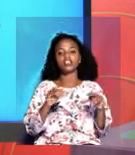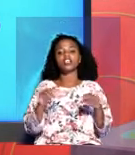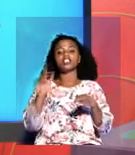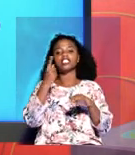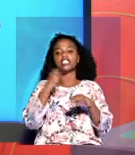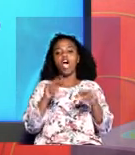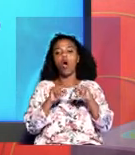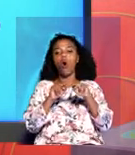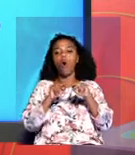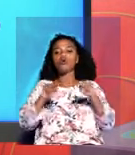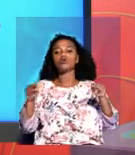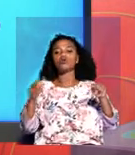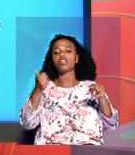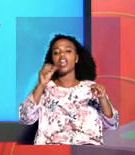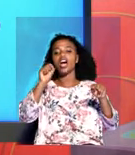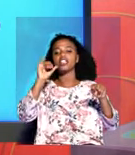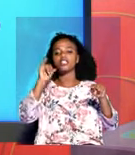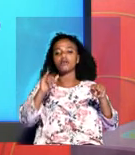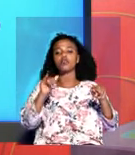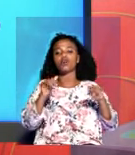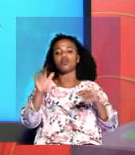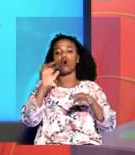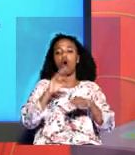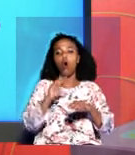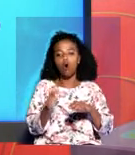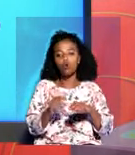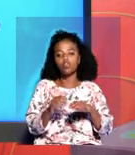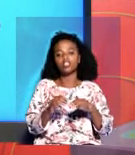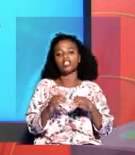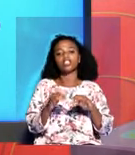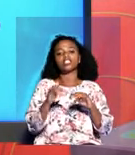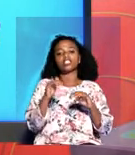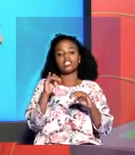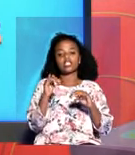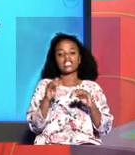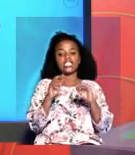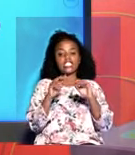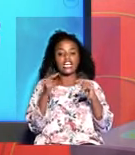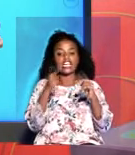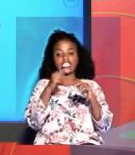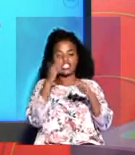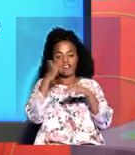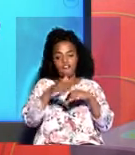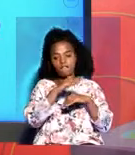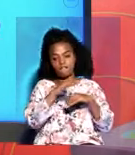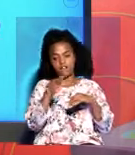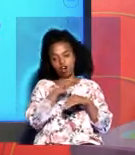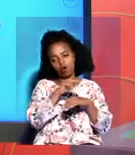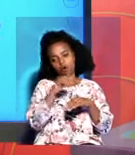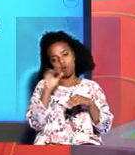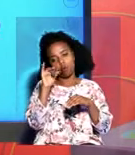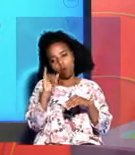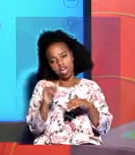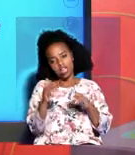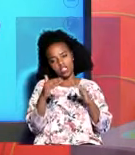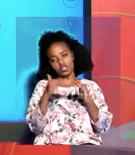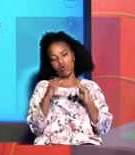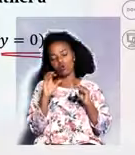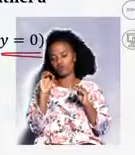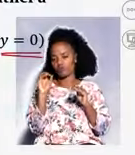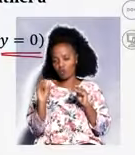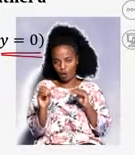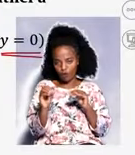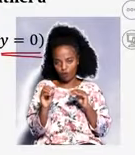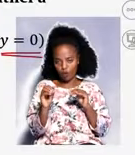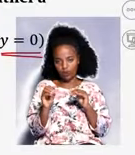asymptote of this graph, or the graph has a horizontal asymptote at y is equals to